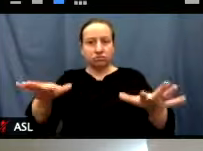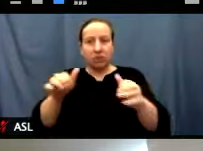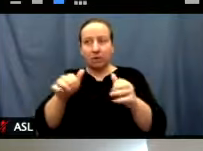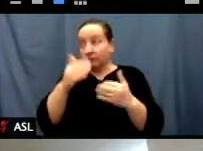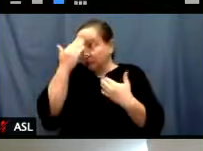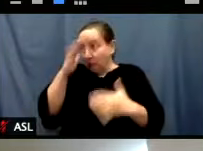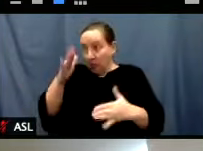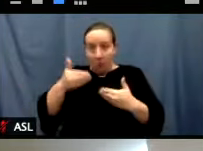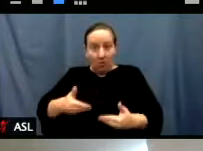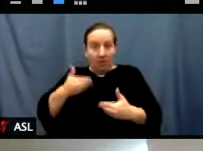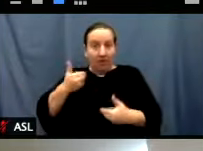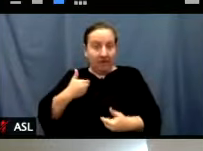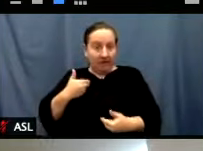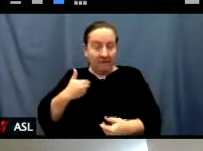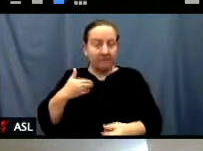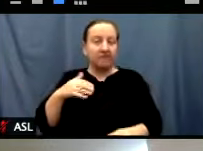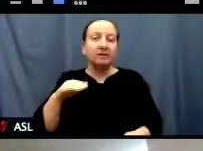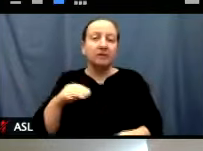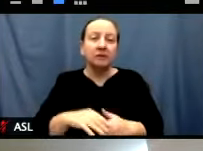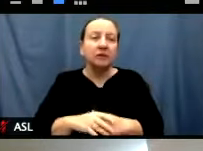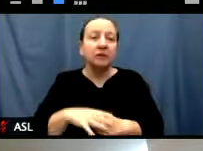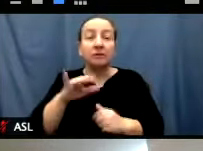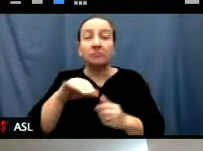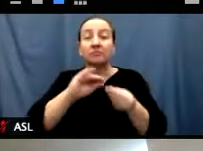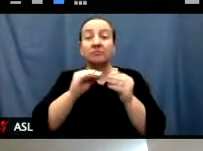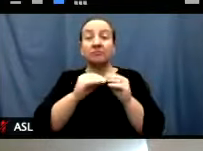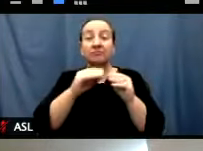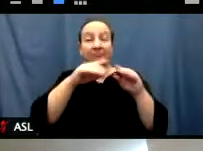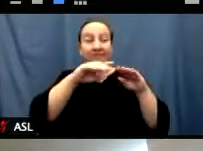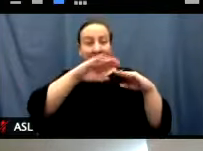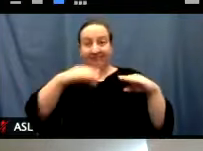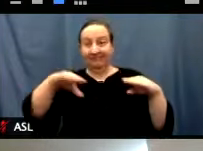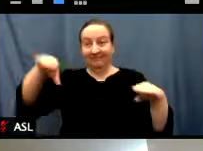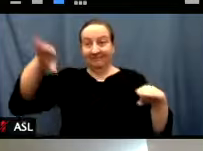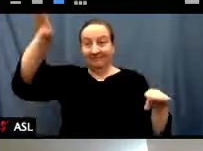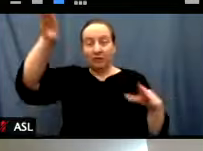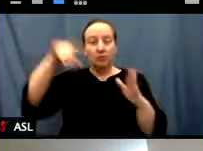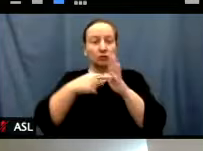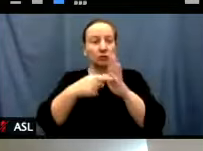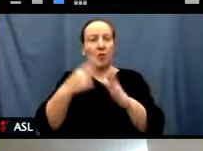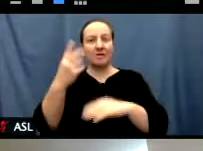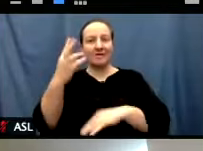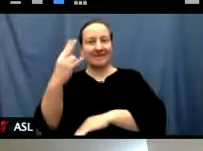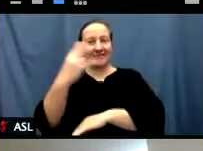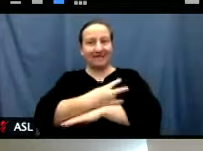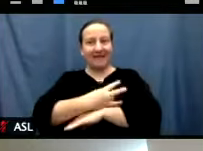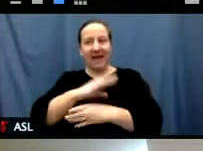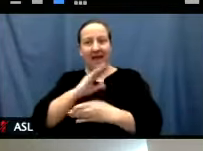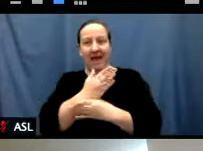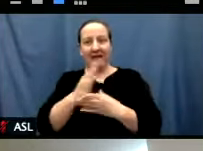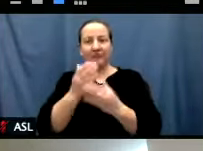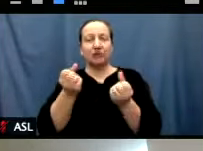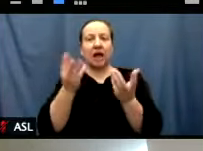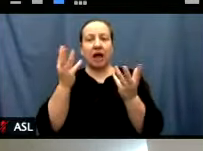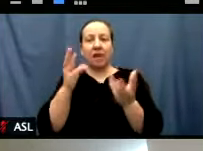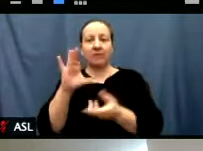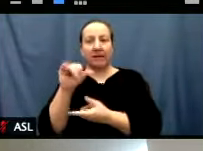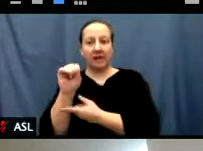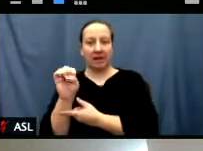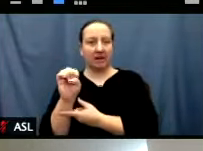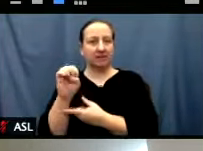it. So this figure shows you our 7-day average of case counts over time. You can see that we've had three